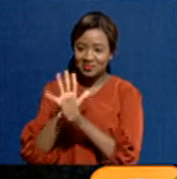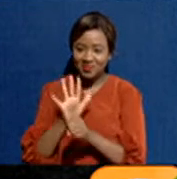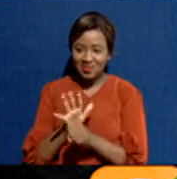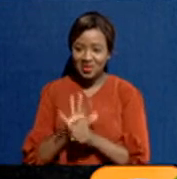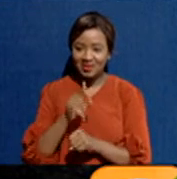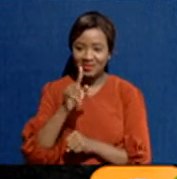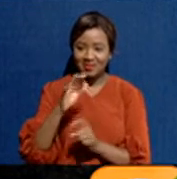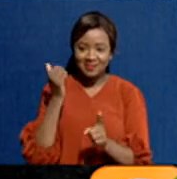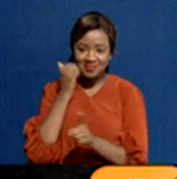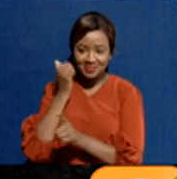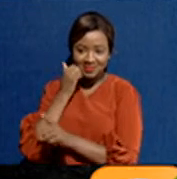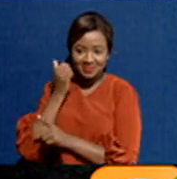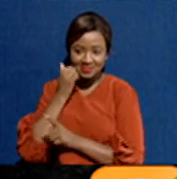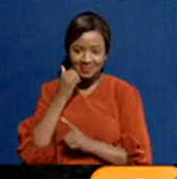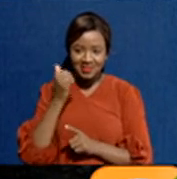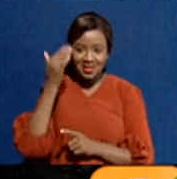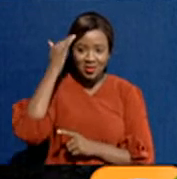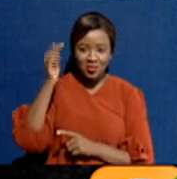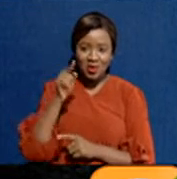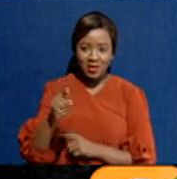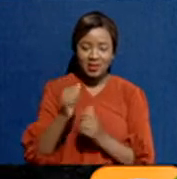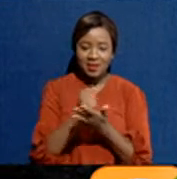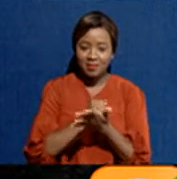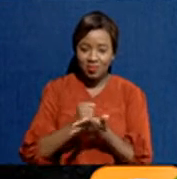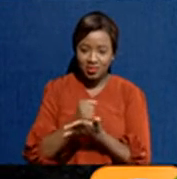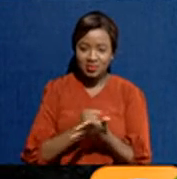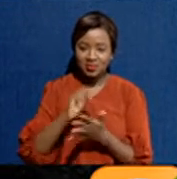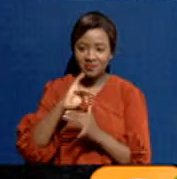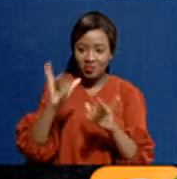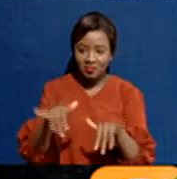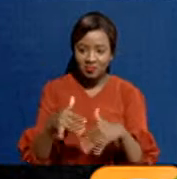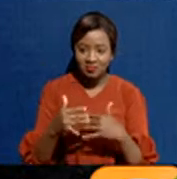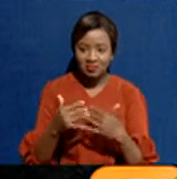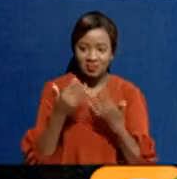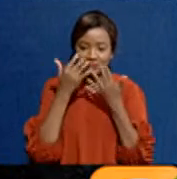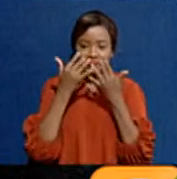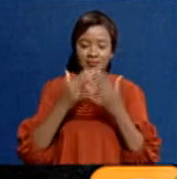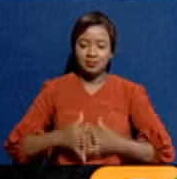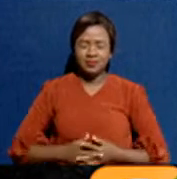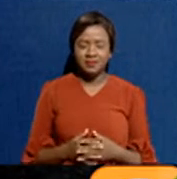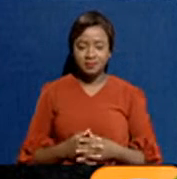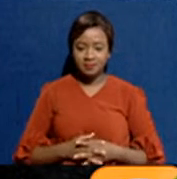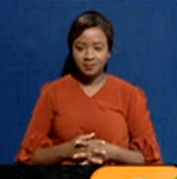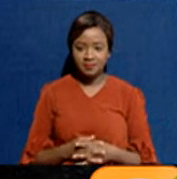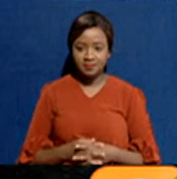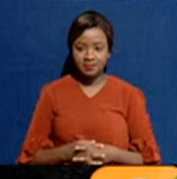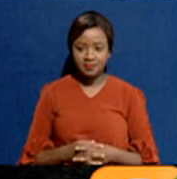to get sick because of the poisoning from this toxic sarin gas.